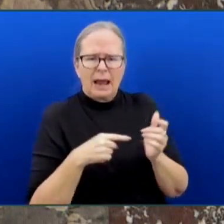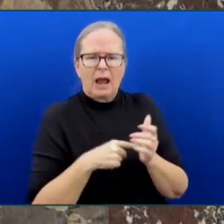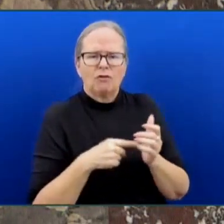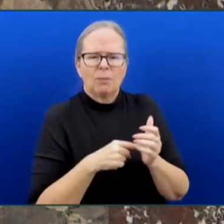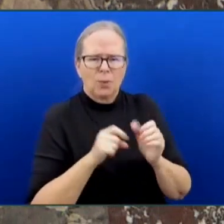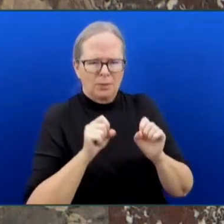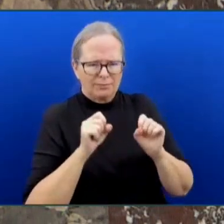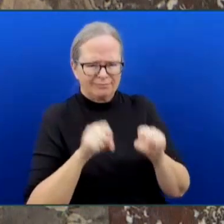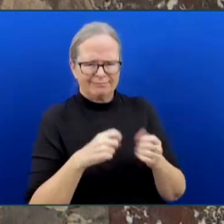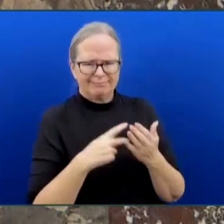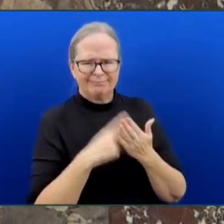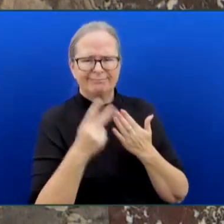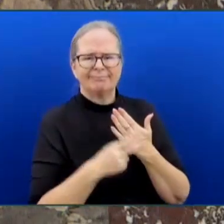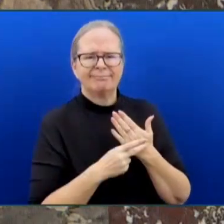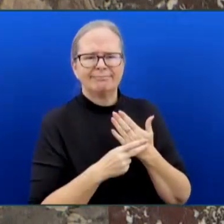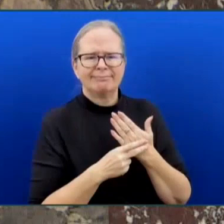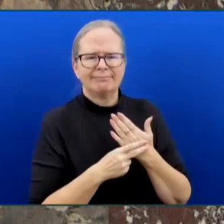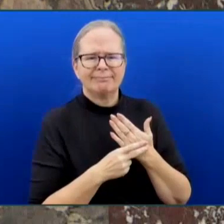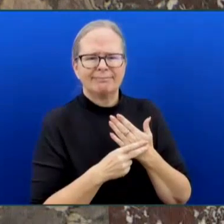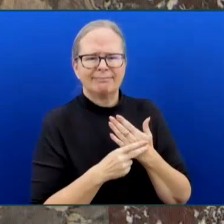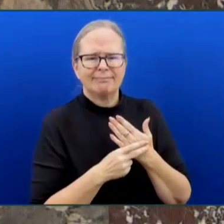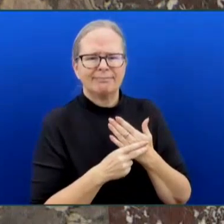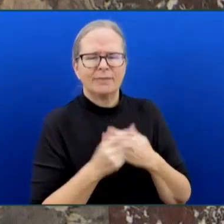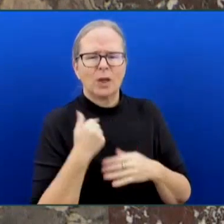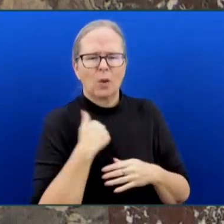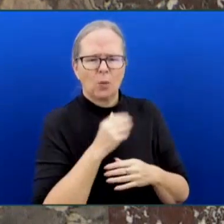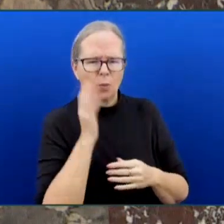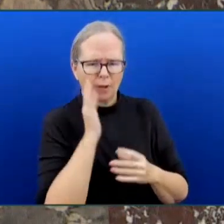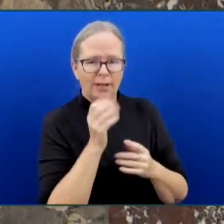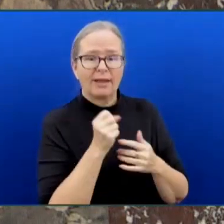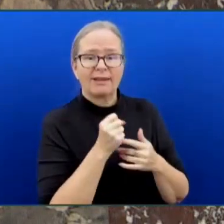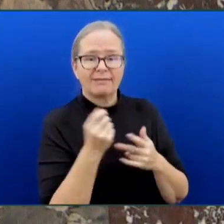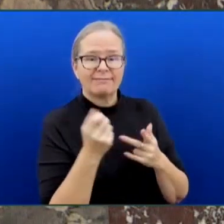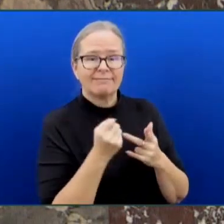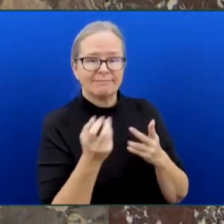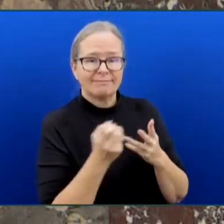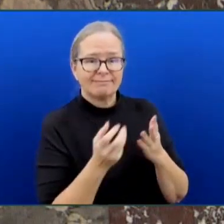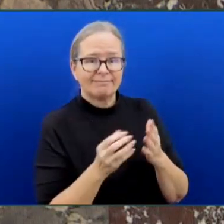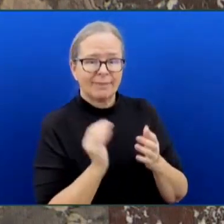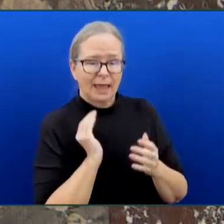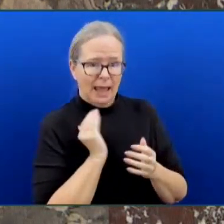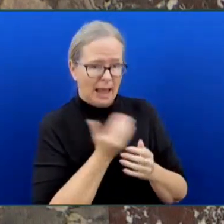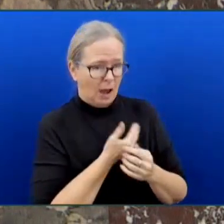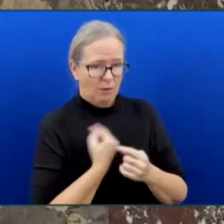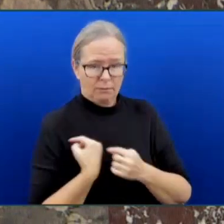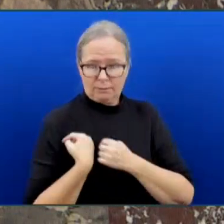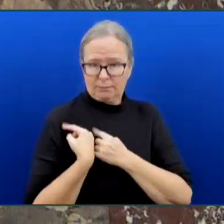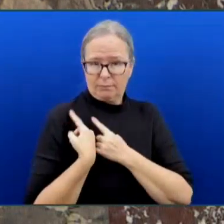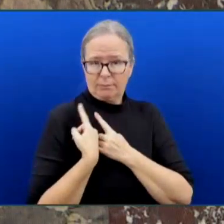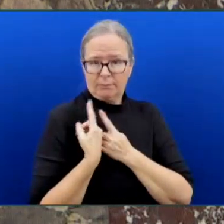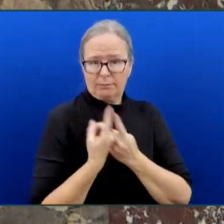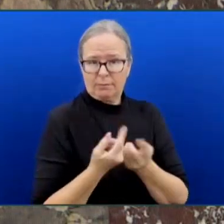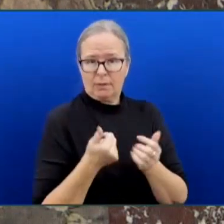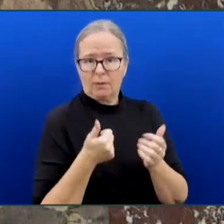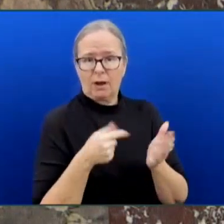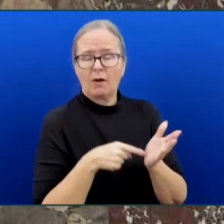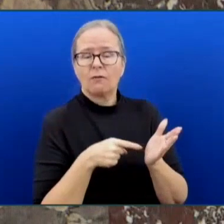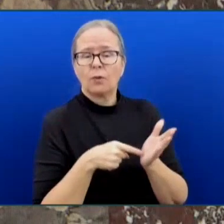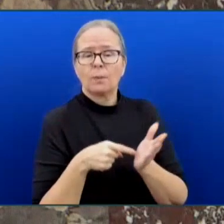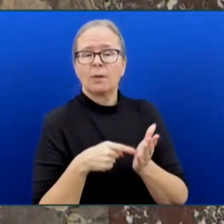affordability initiatives that many British Columbians actually think are helpful and shiny, Honourable